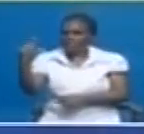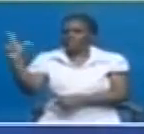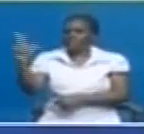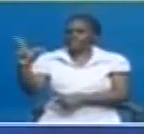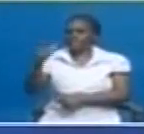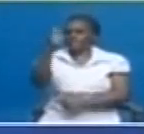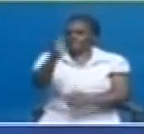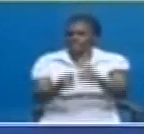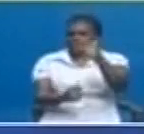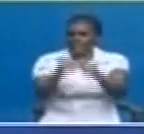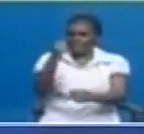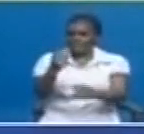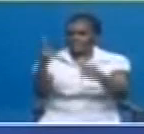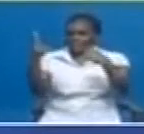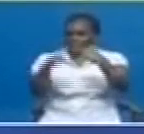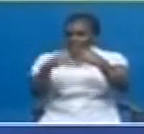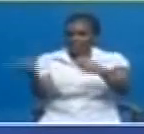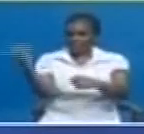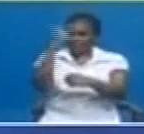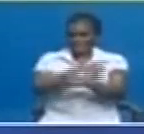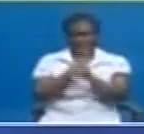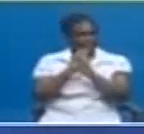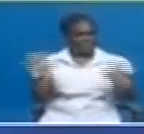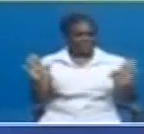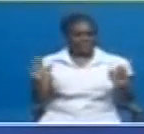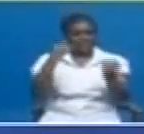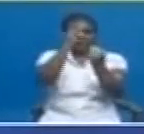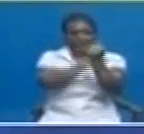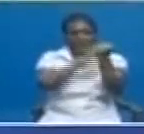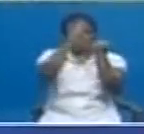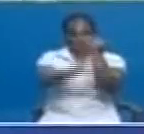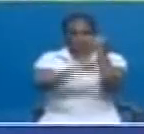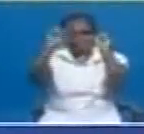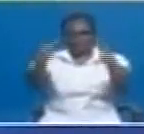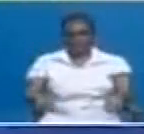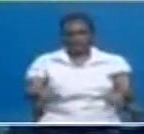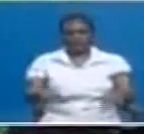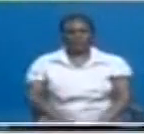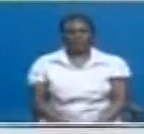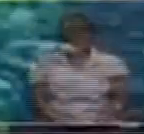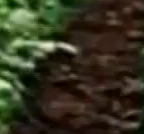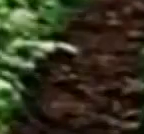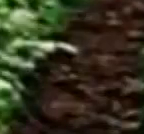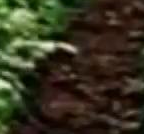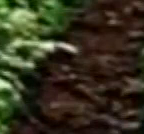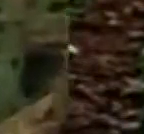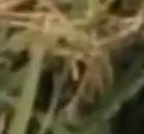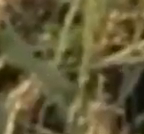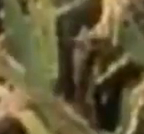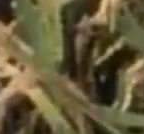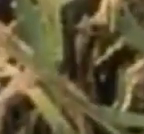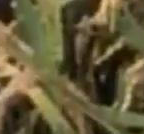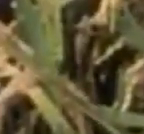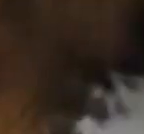daily and only takes 7 days to mature. Philip Keitan for the Next Frontier.